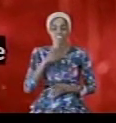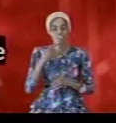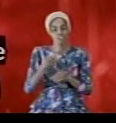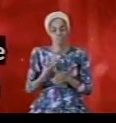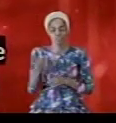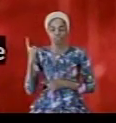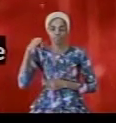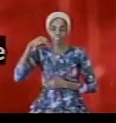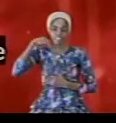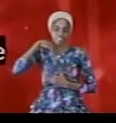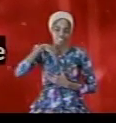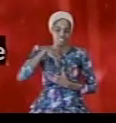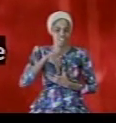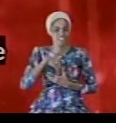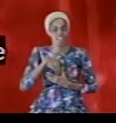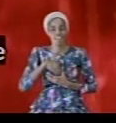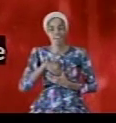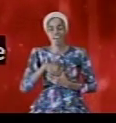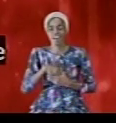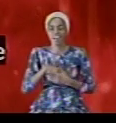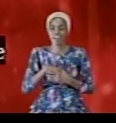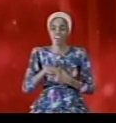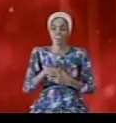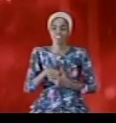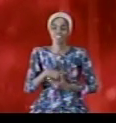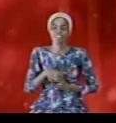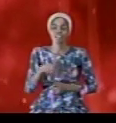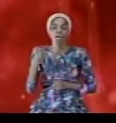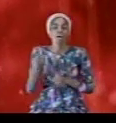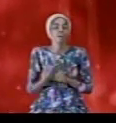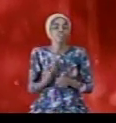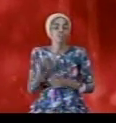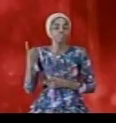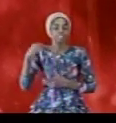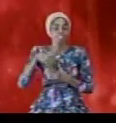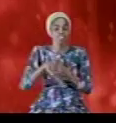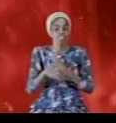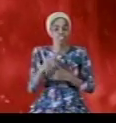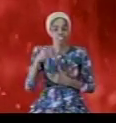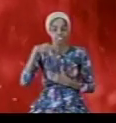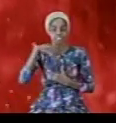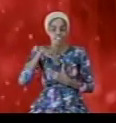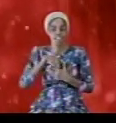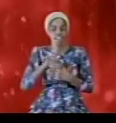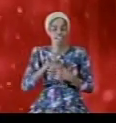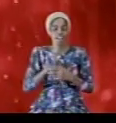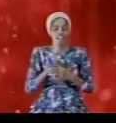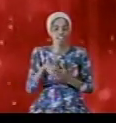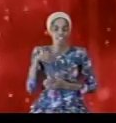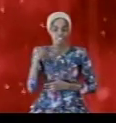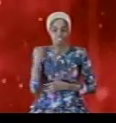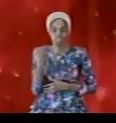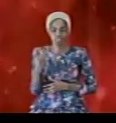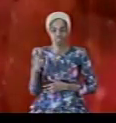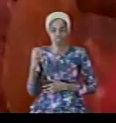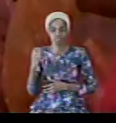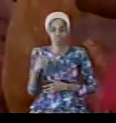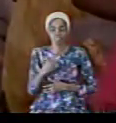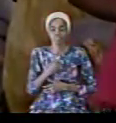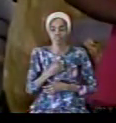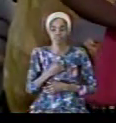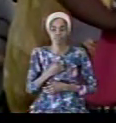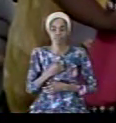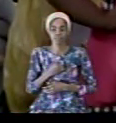delight on the inside, in the inside of